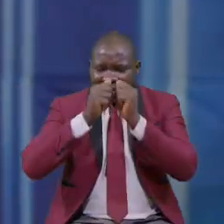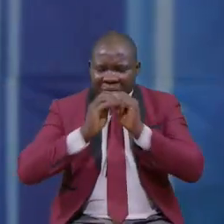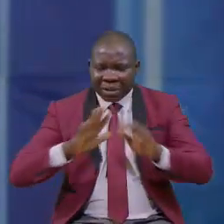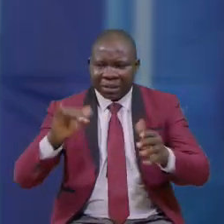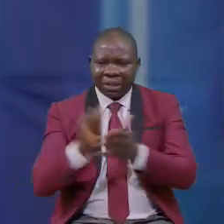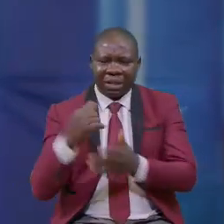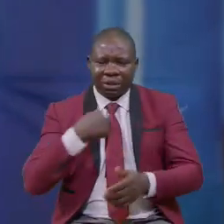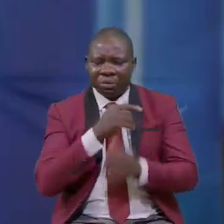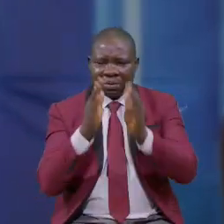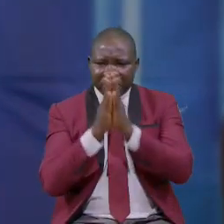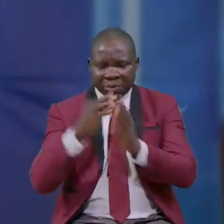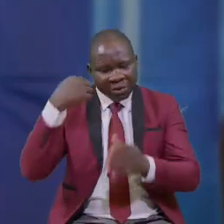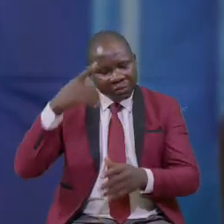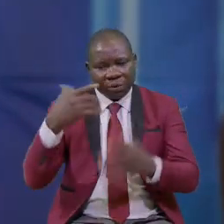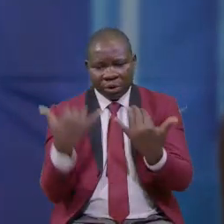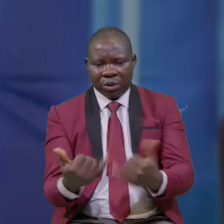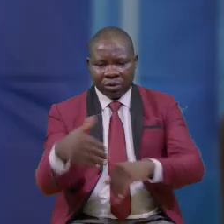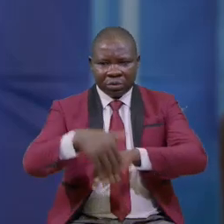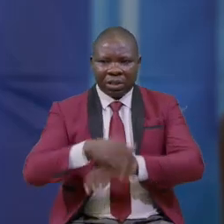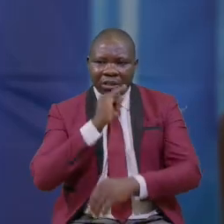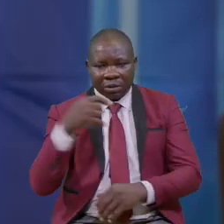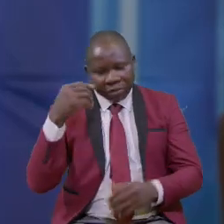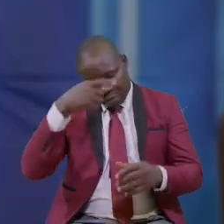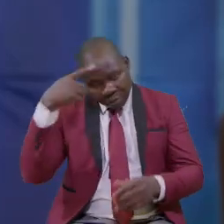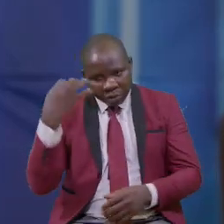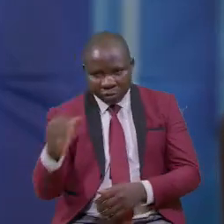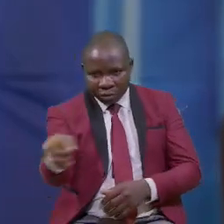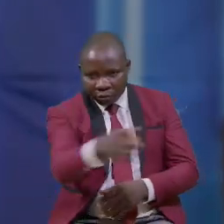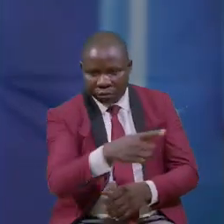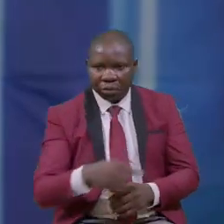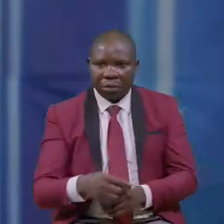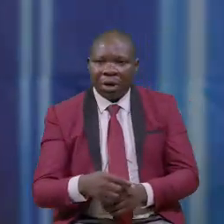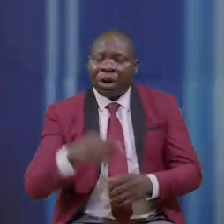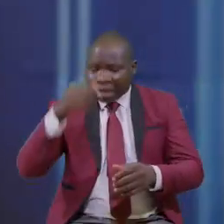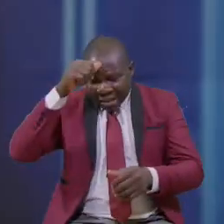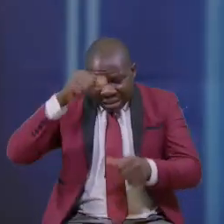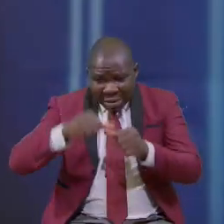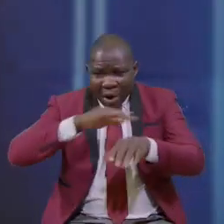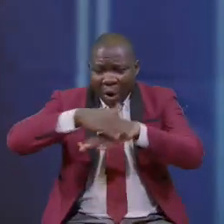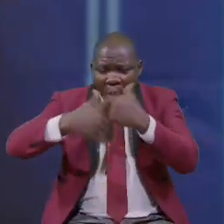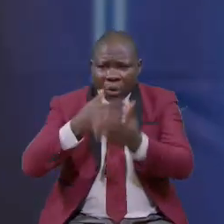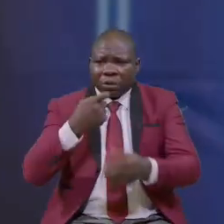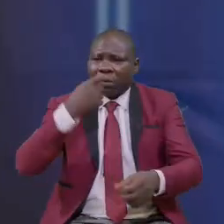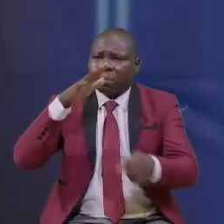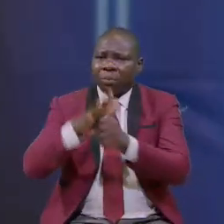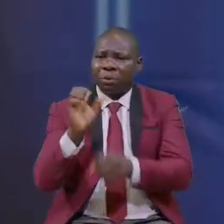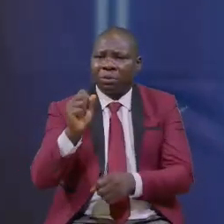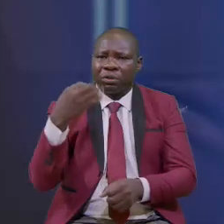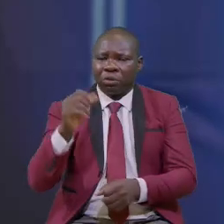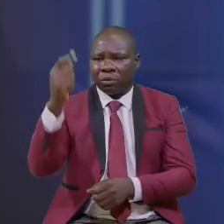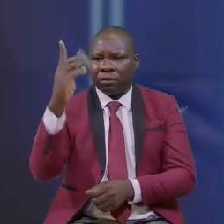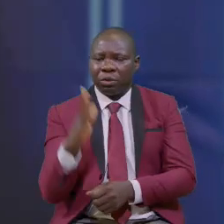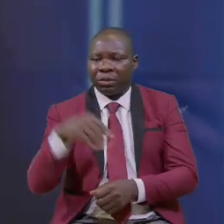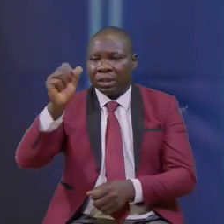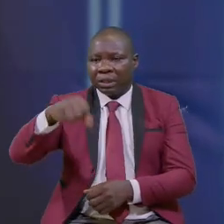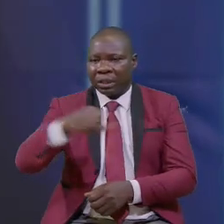for tonight is for you in particular. Remember, all the promises of God, yea and amen, for